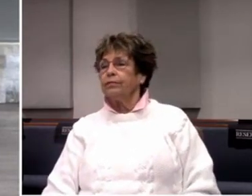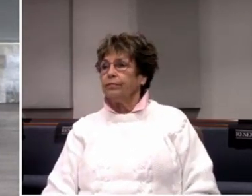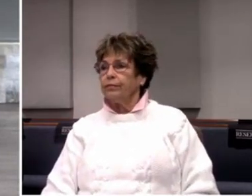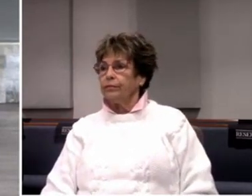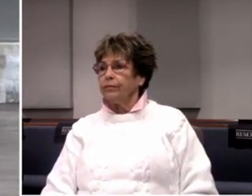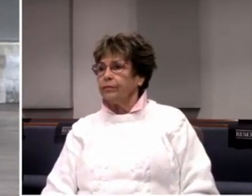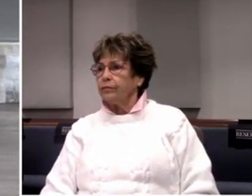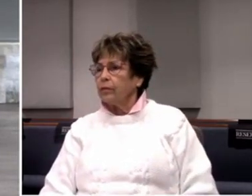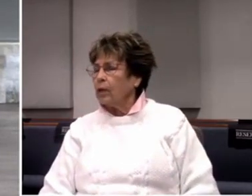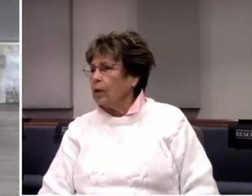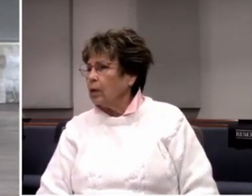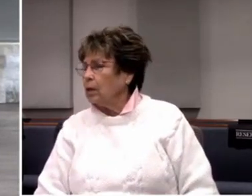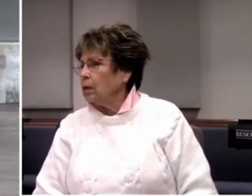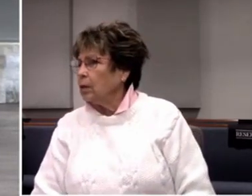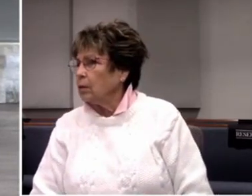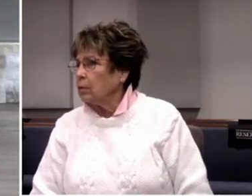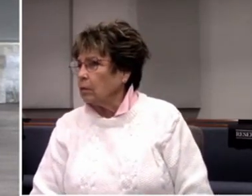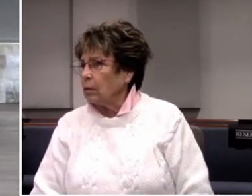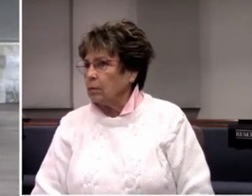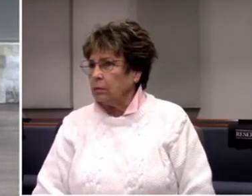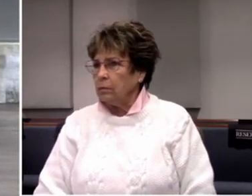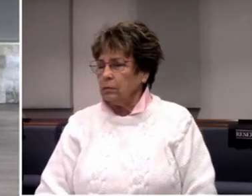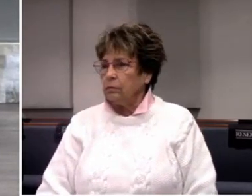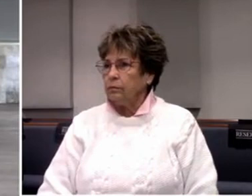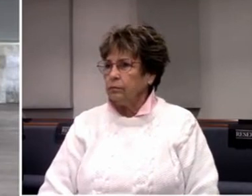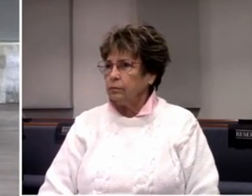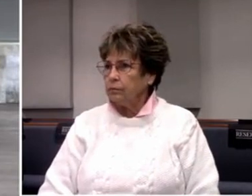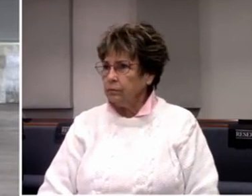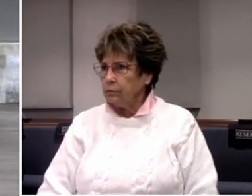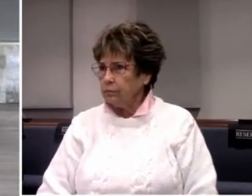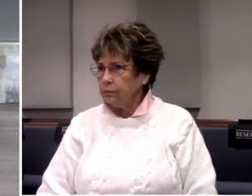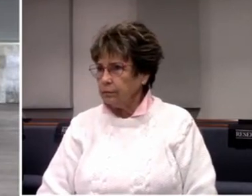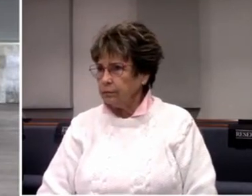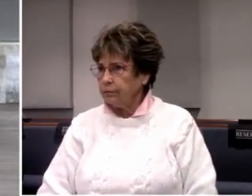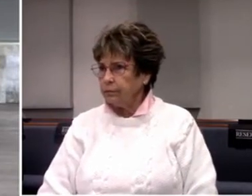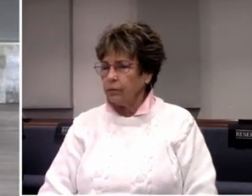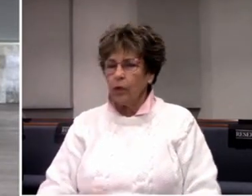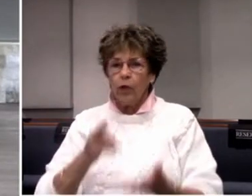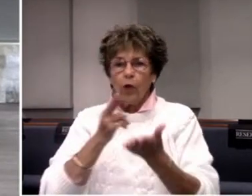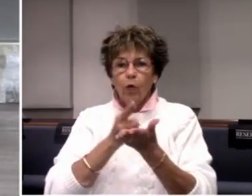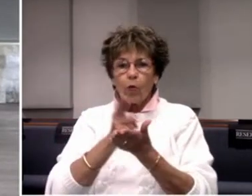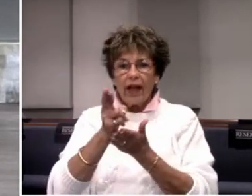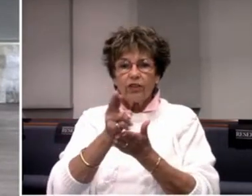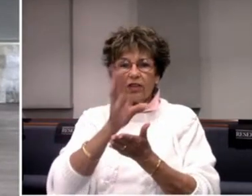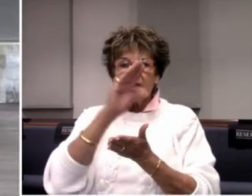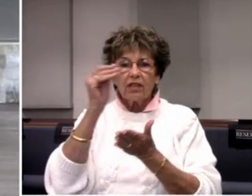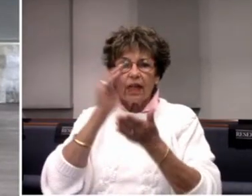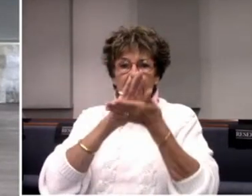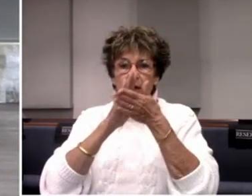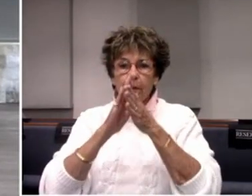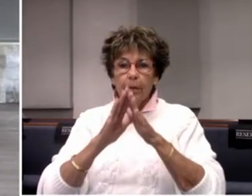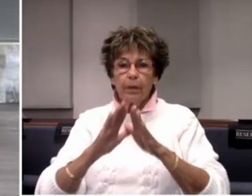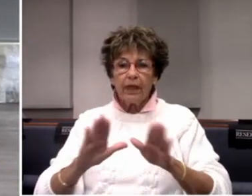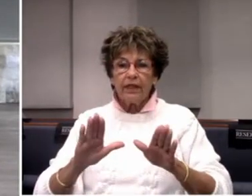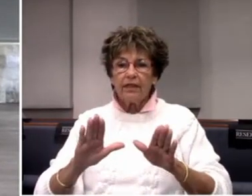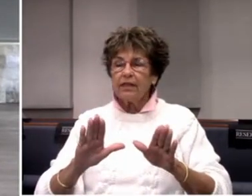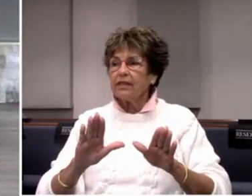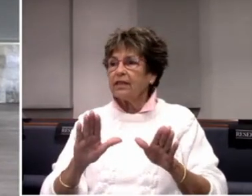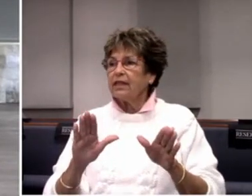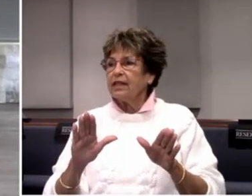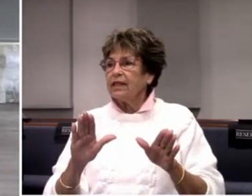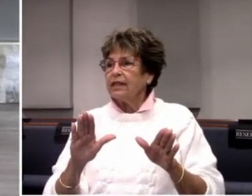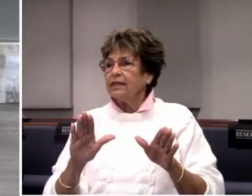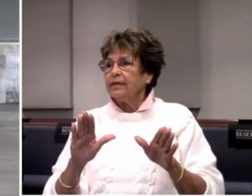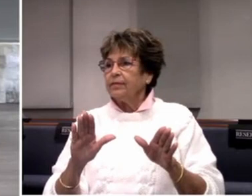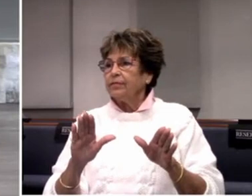For the kingdom of God is not meat and drink, but righteousness and peace. And what's that three